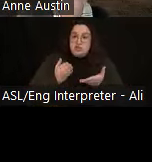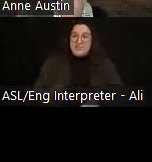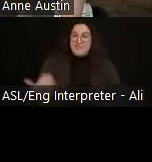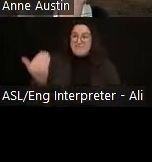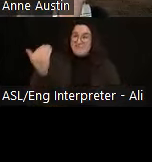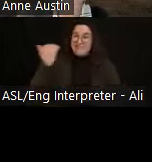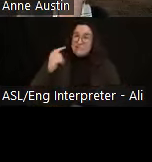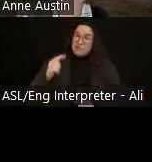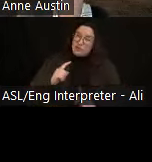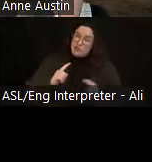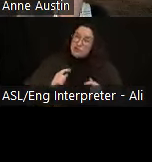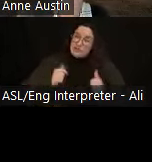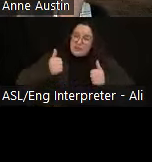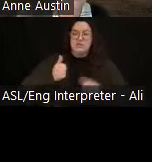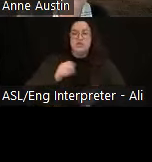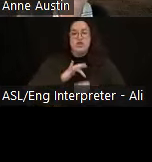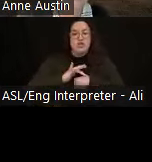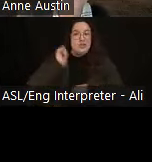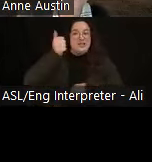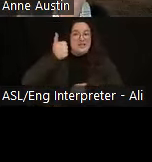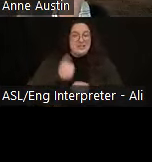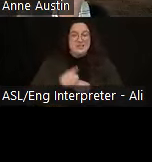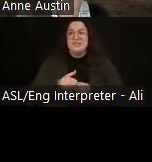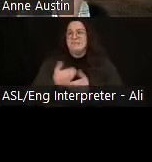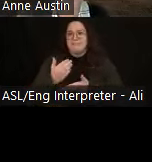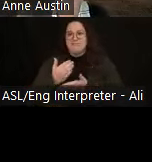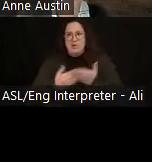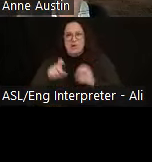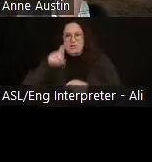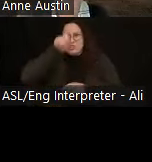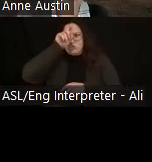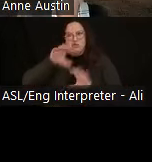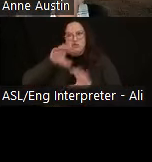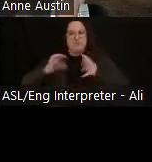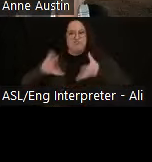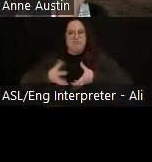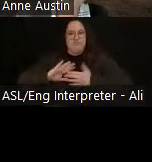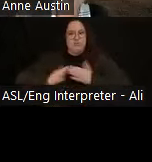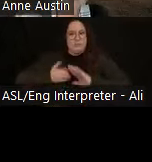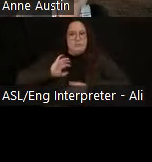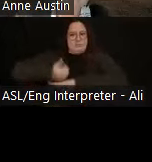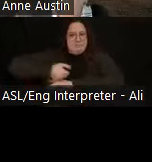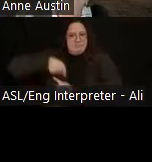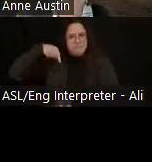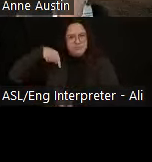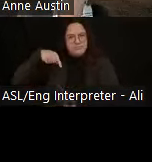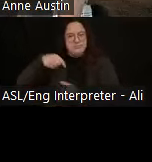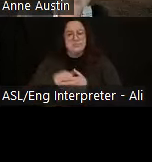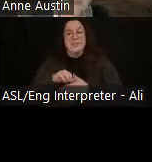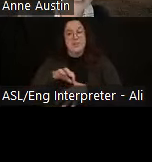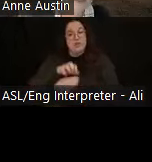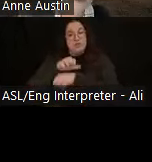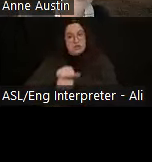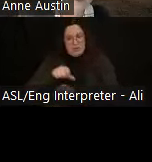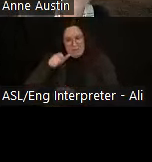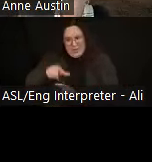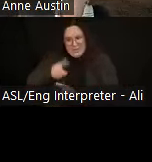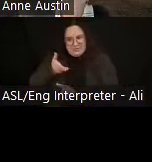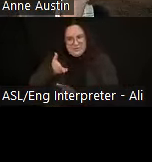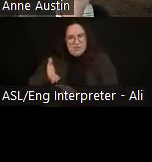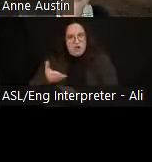earliest phases of what we describe as ancient Egyptian civilization. And it suggested tradition must have existed within